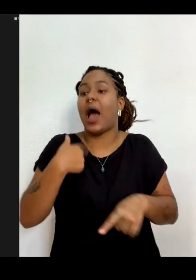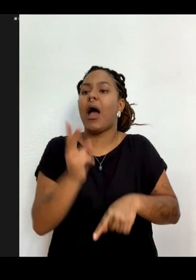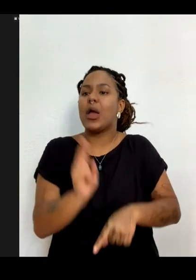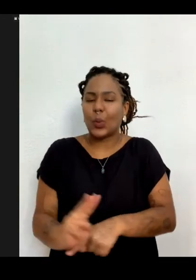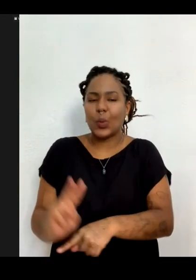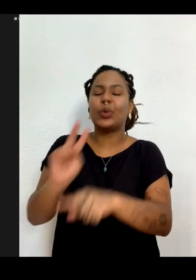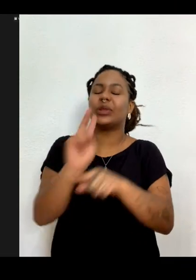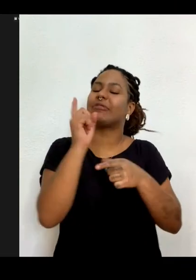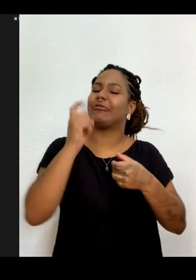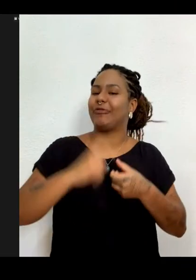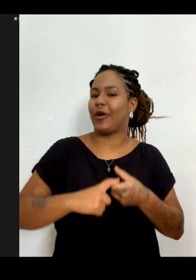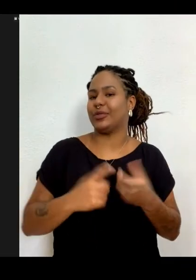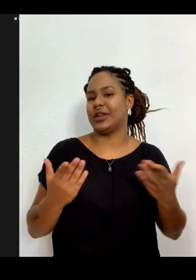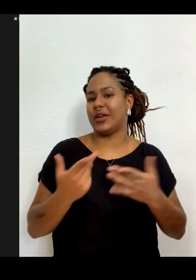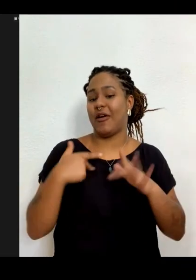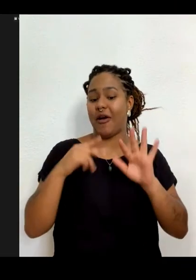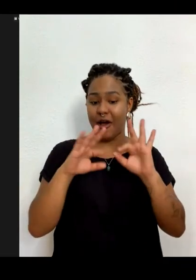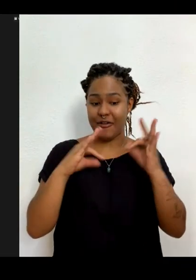foreign